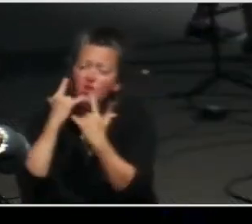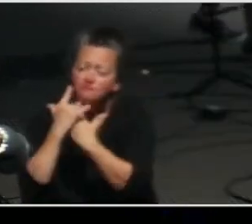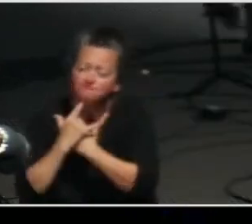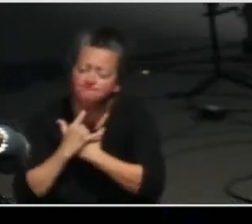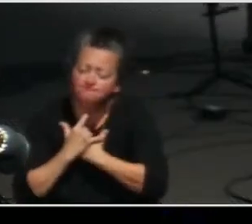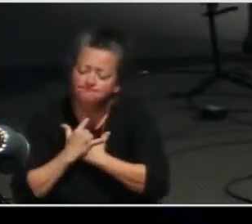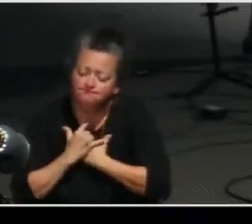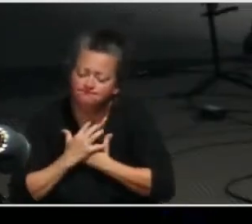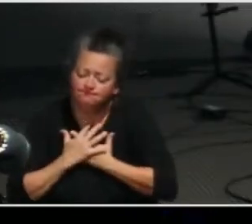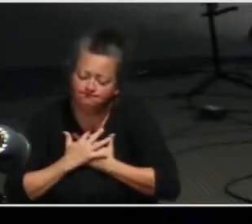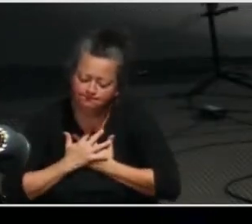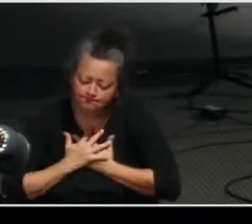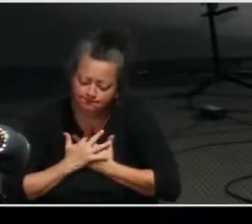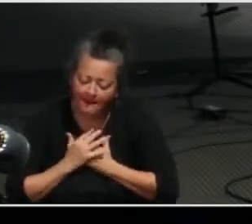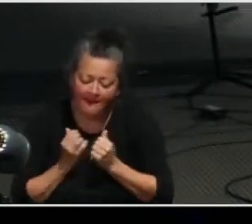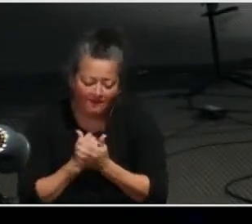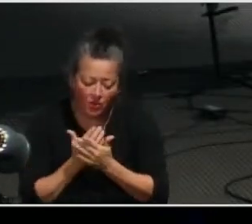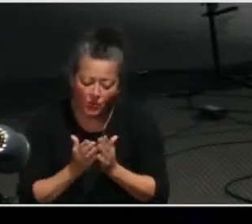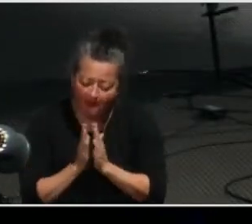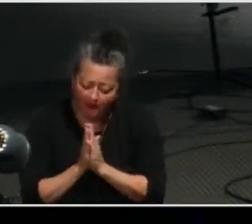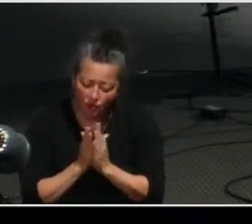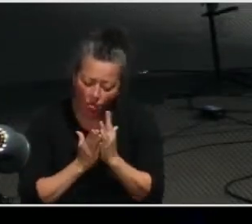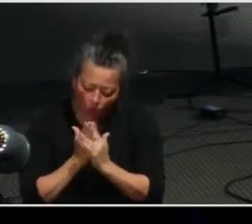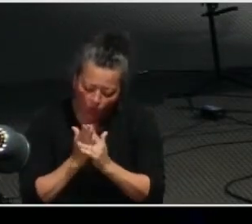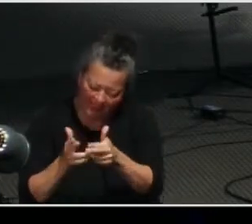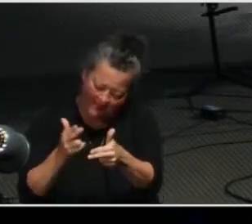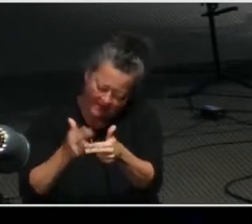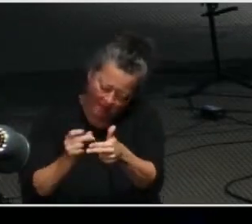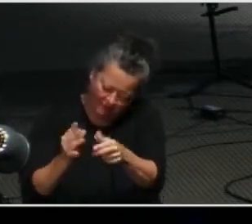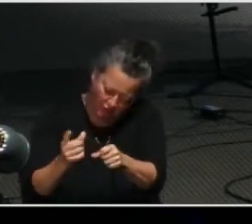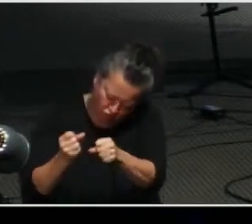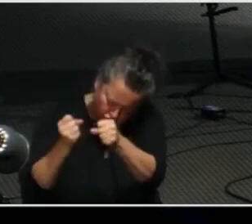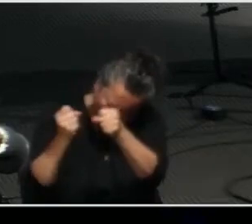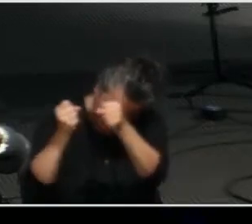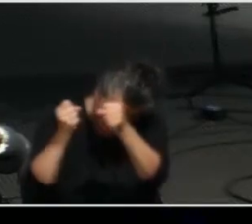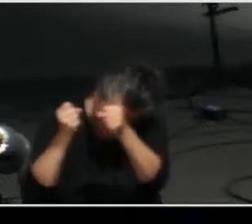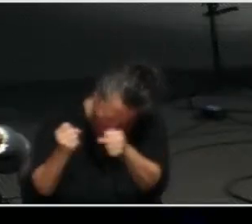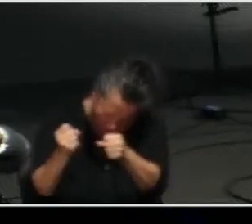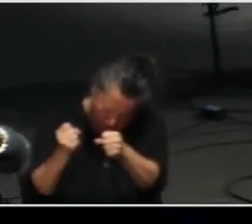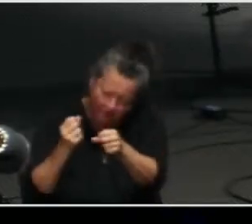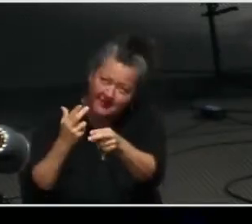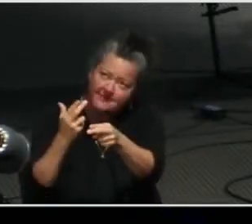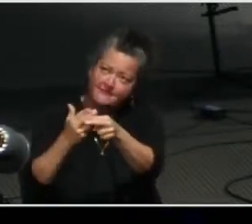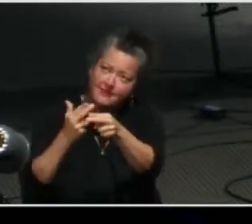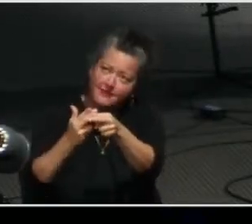the name of our strong and mighty Lord of hosts.